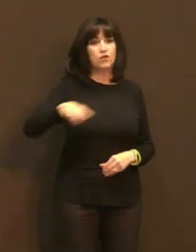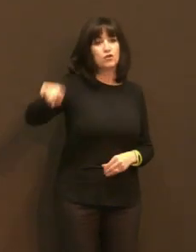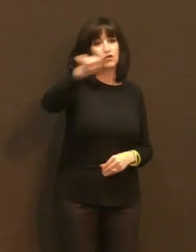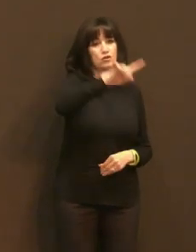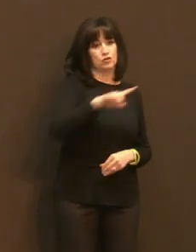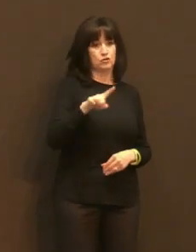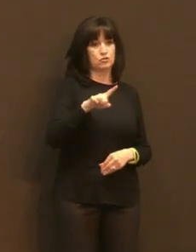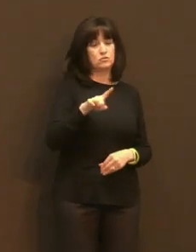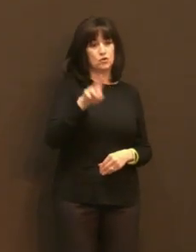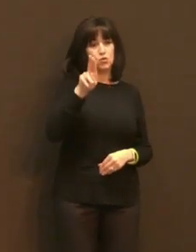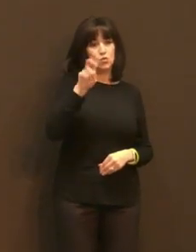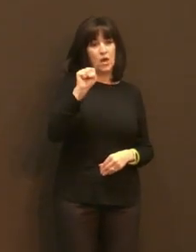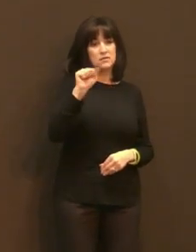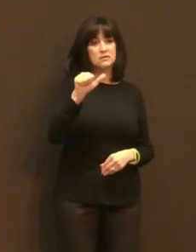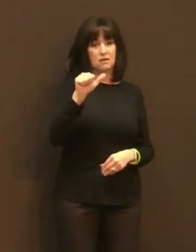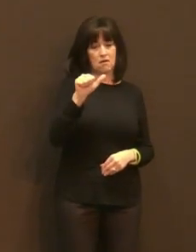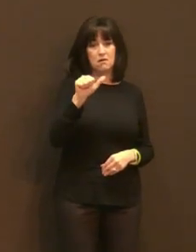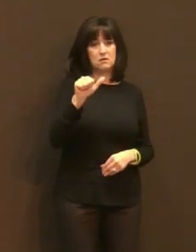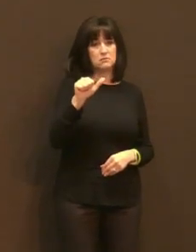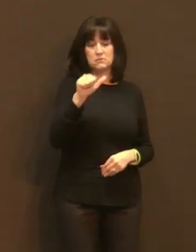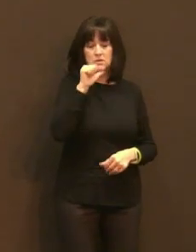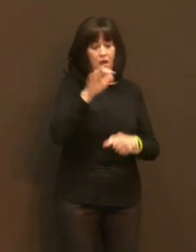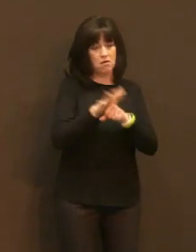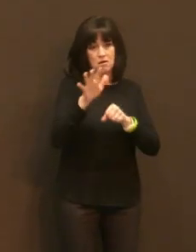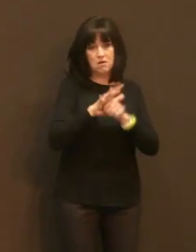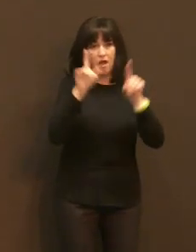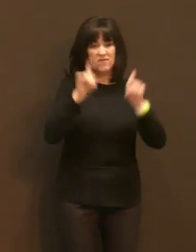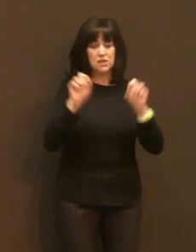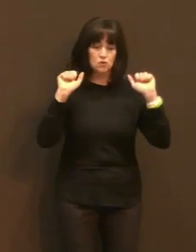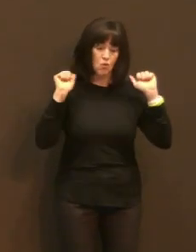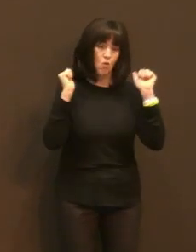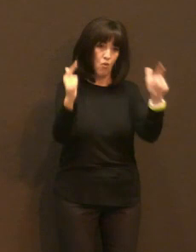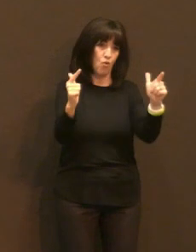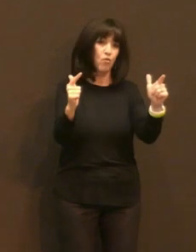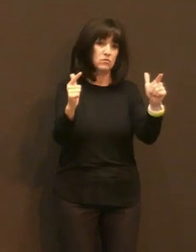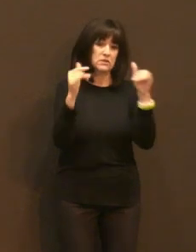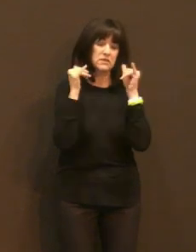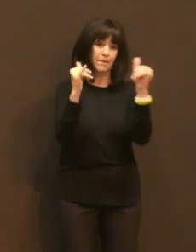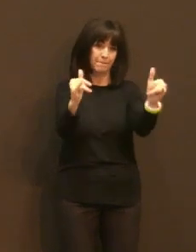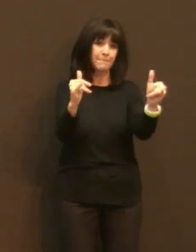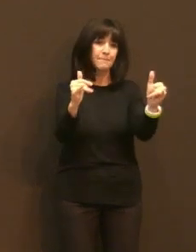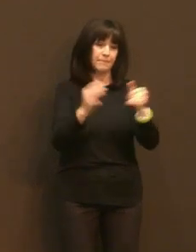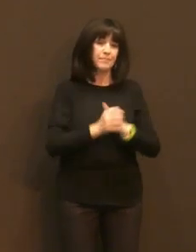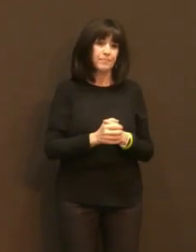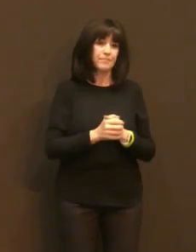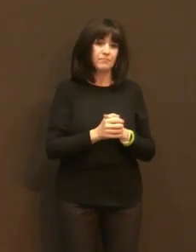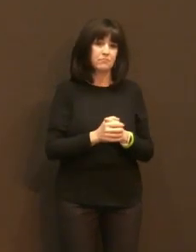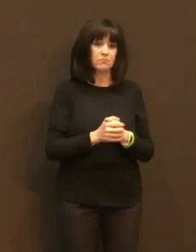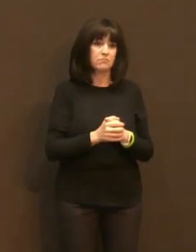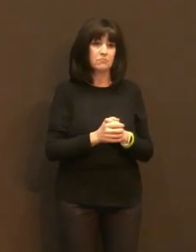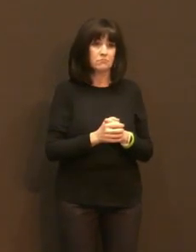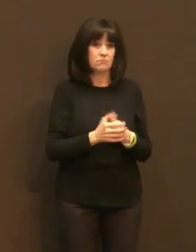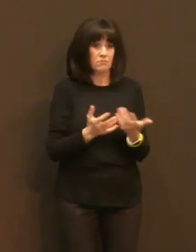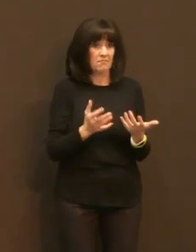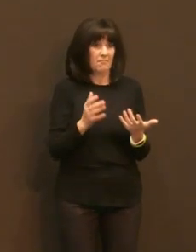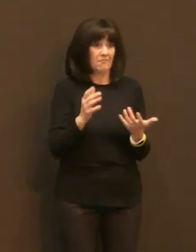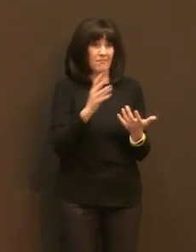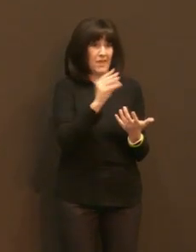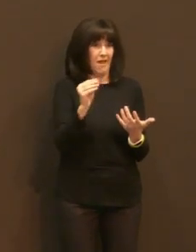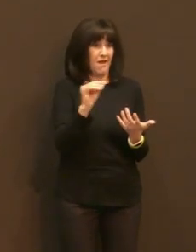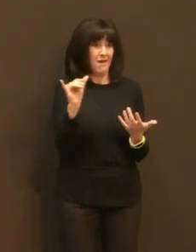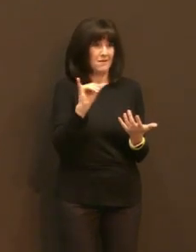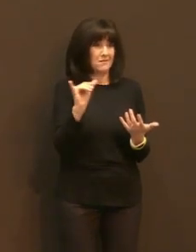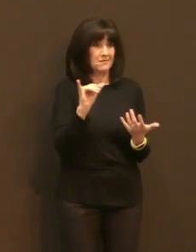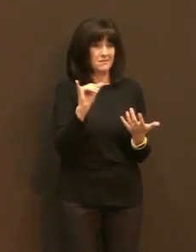enough tests. But and I don't know that anybody has, a firm handle on what that testing regime would look